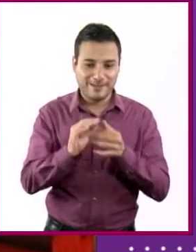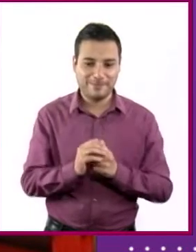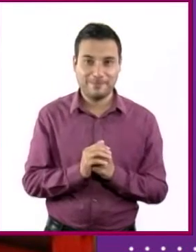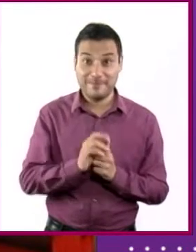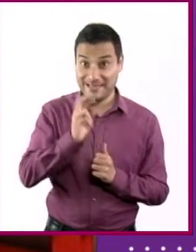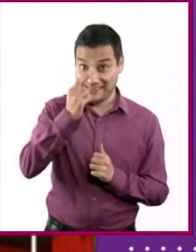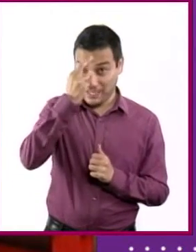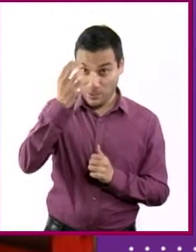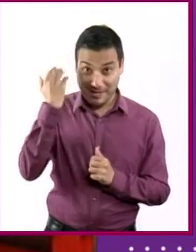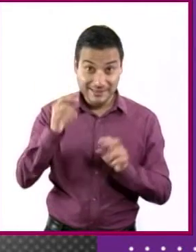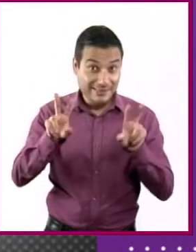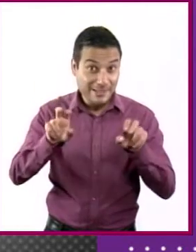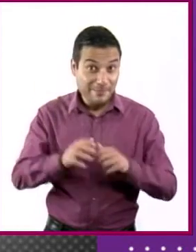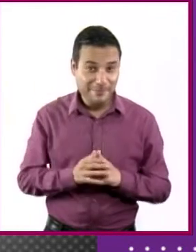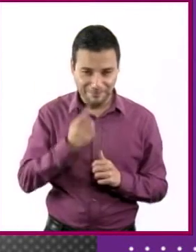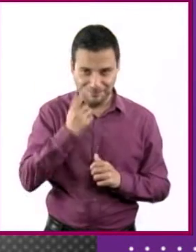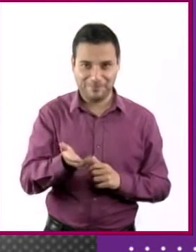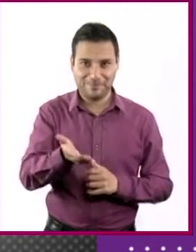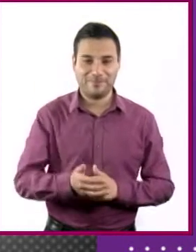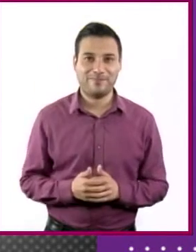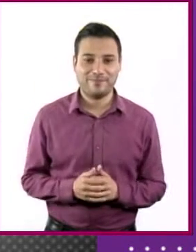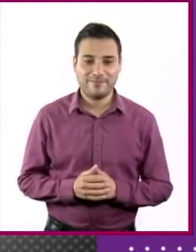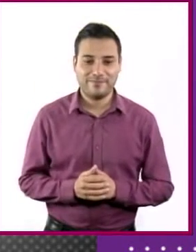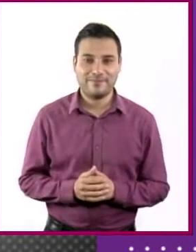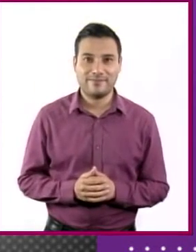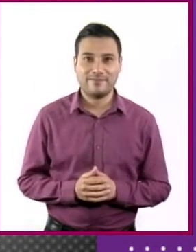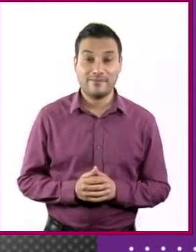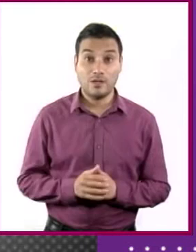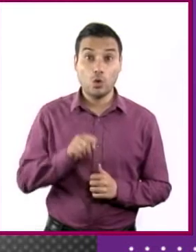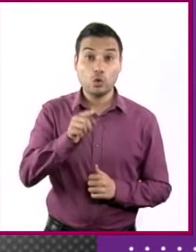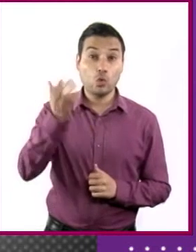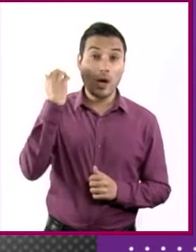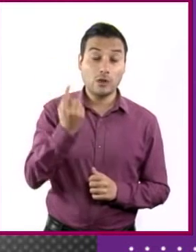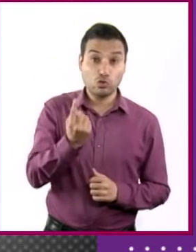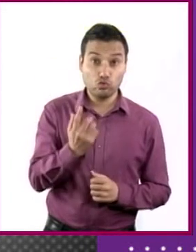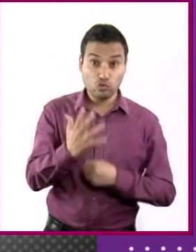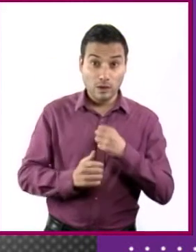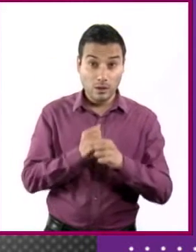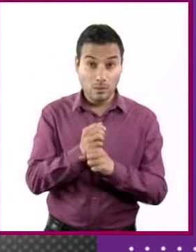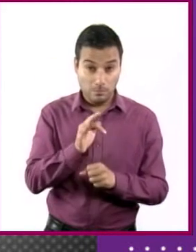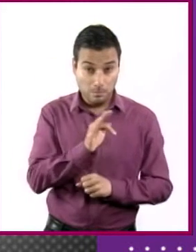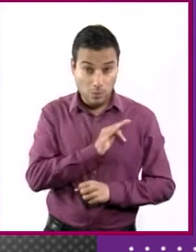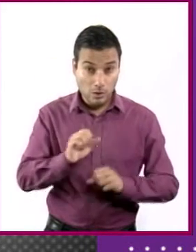vimos en la lección anterior? Could you run fast when you were 5?